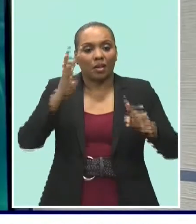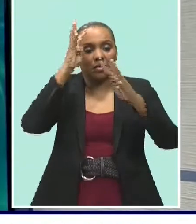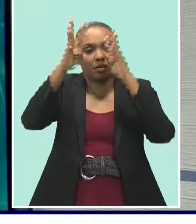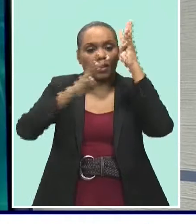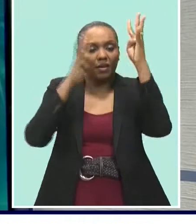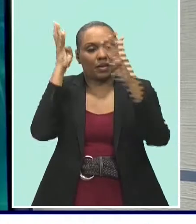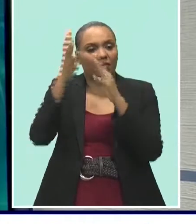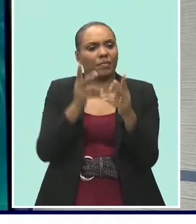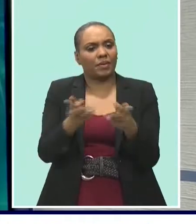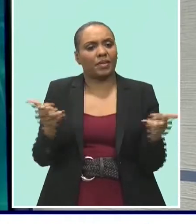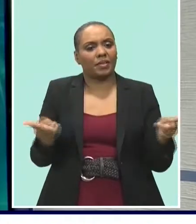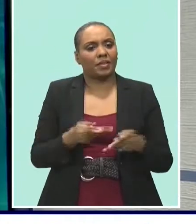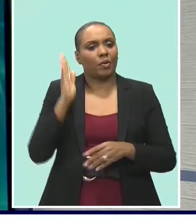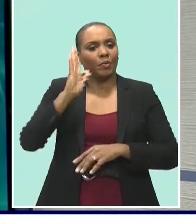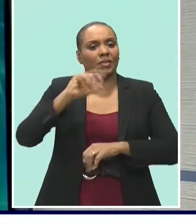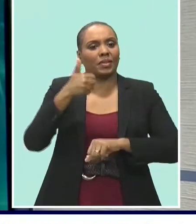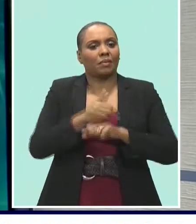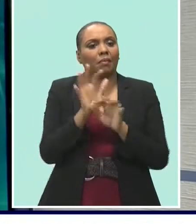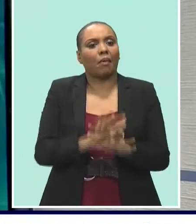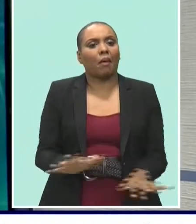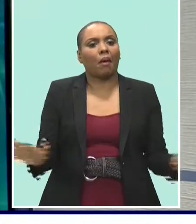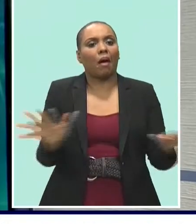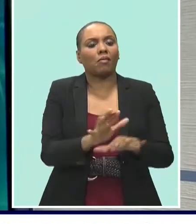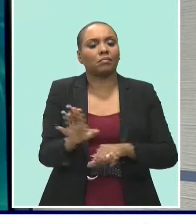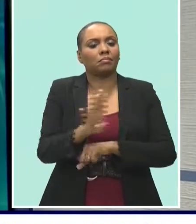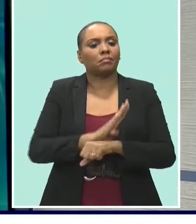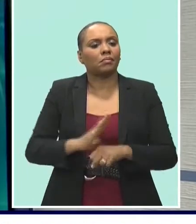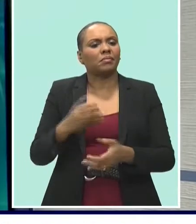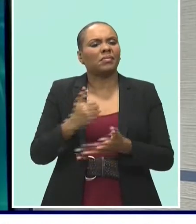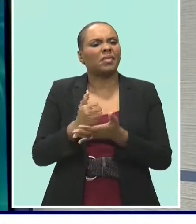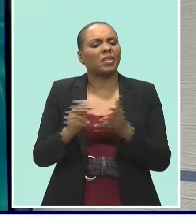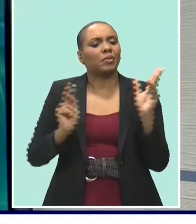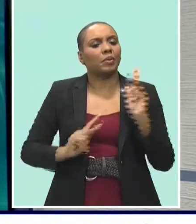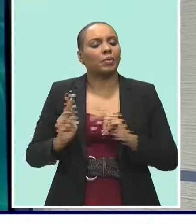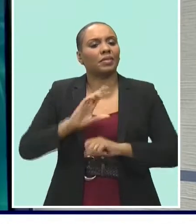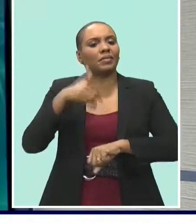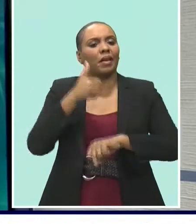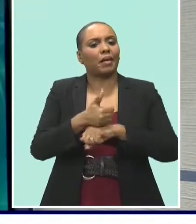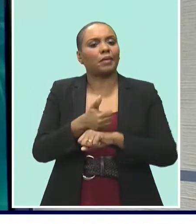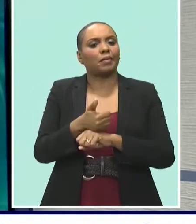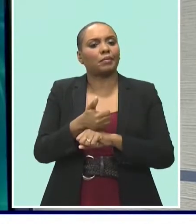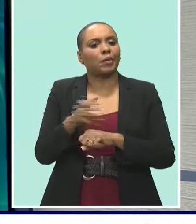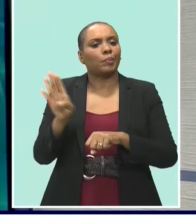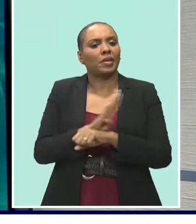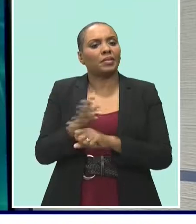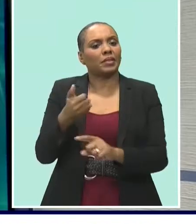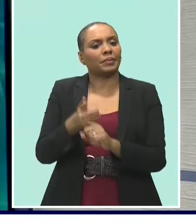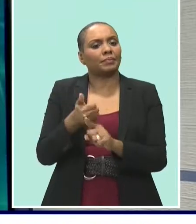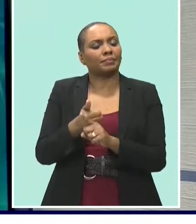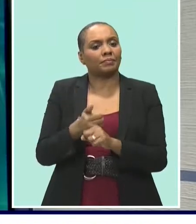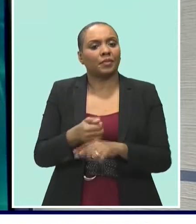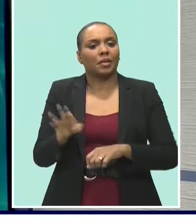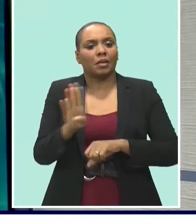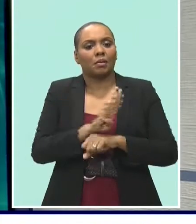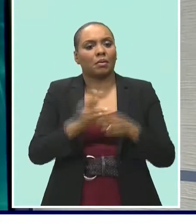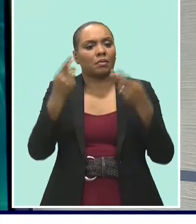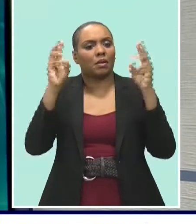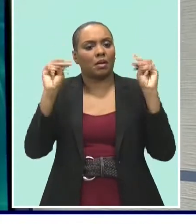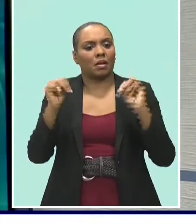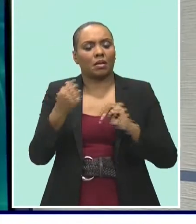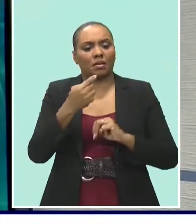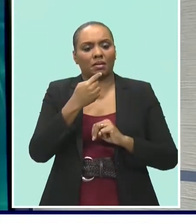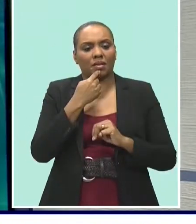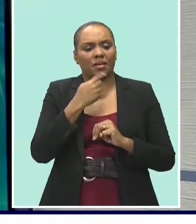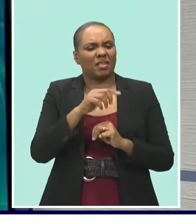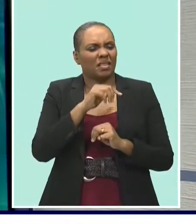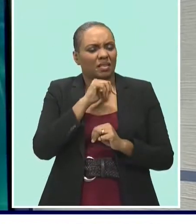Innovation spaces are to be set up across Barbados to help foster entrepreneurship. Prime Minister Mia Amor-Mottley says they will be separate from